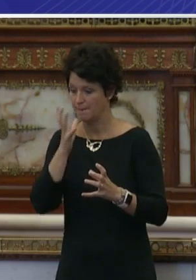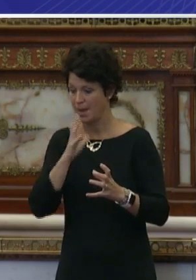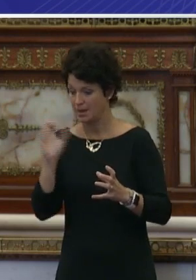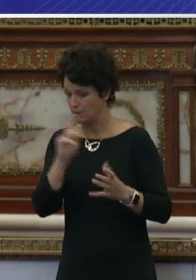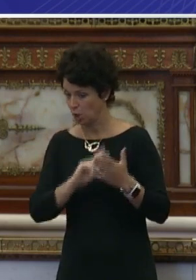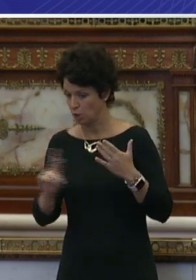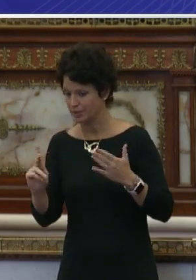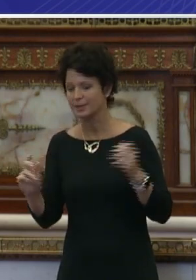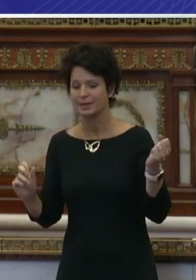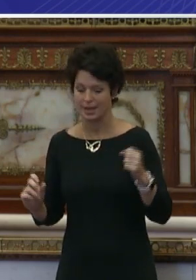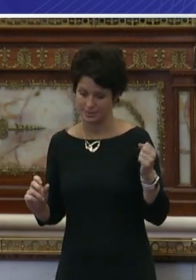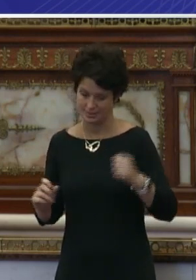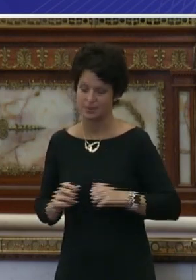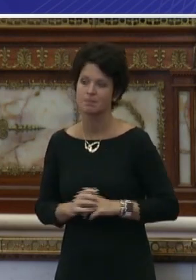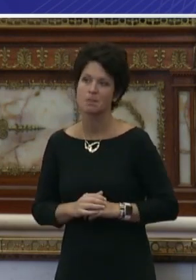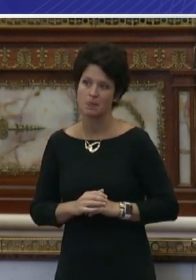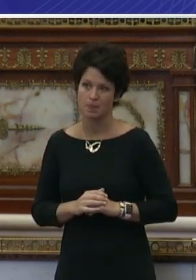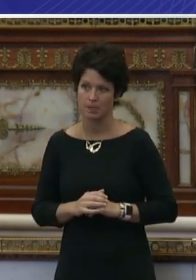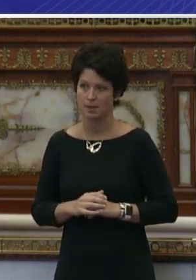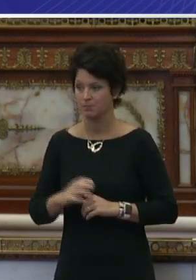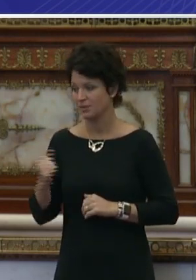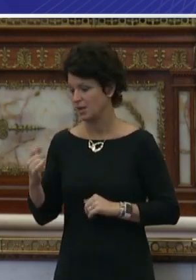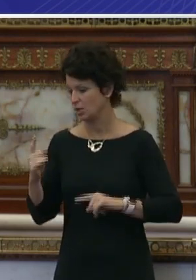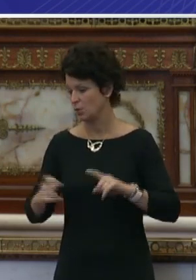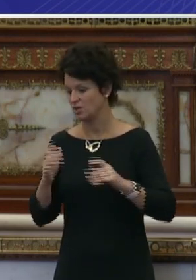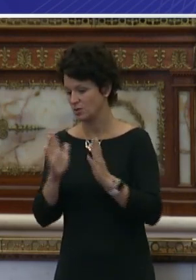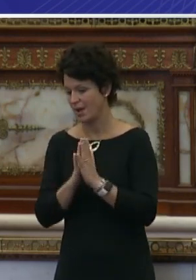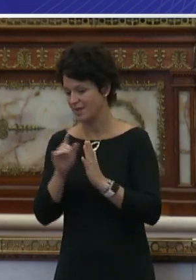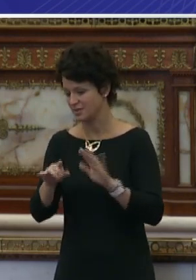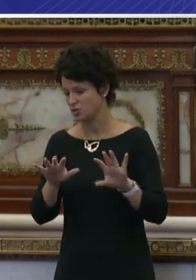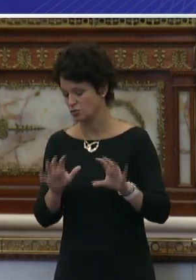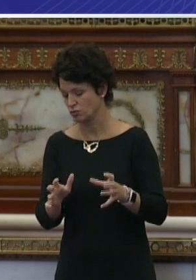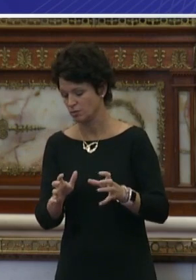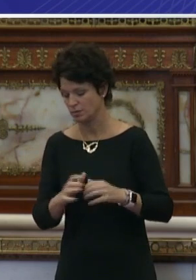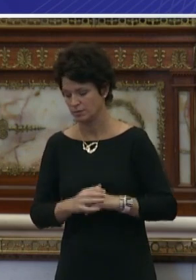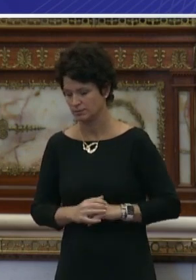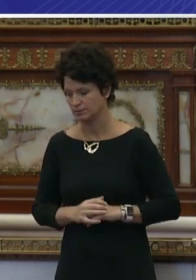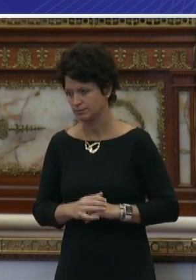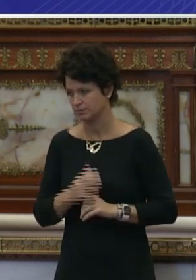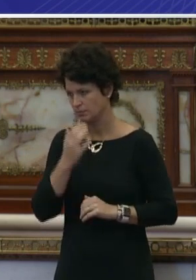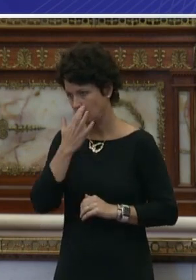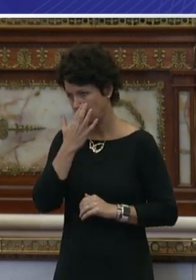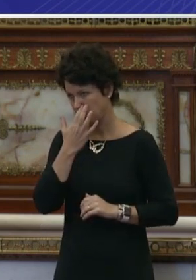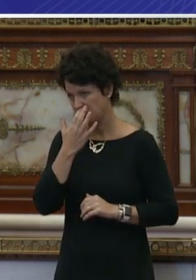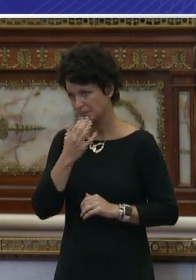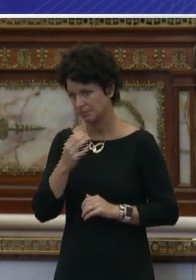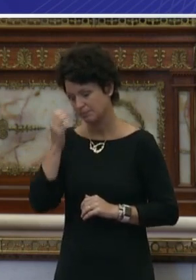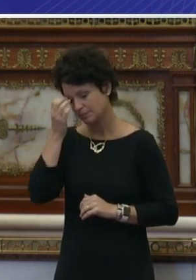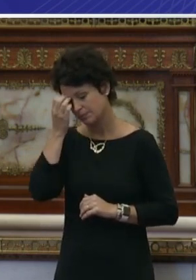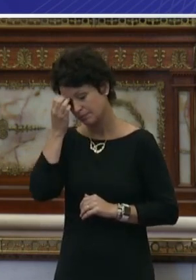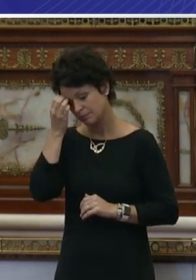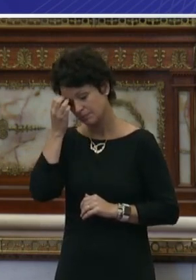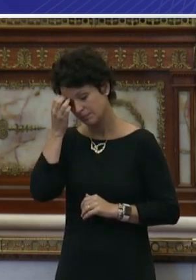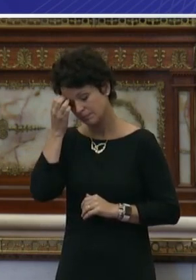Yes. Okay. Are there any questions from members of council for this panel?